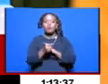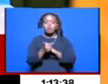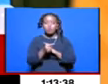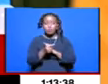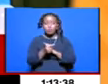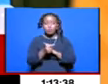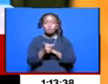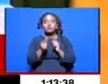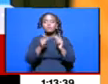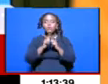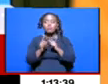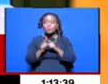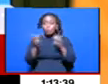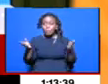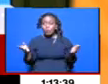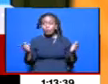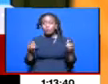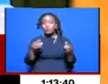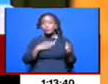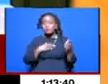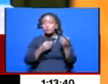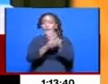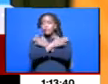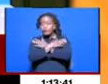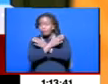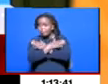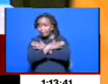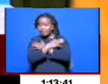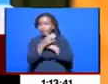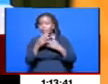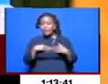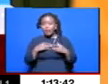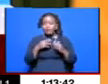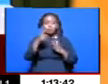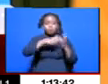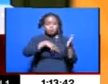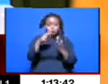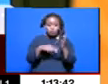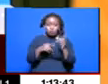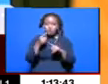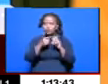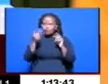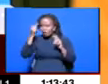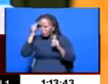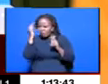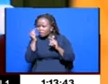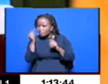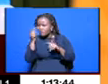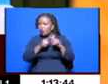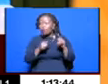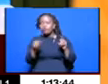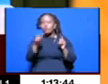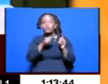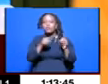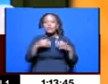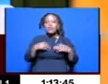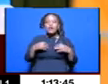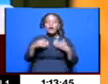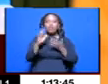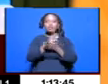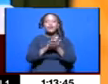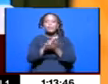I've also, like my colleagues, traced the origin of now what is being called the basic